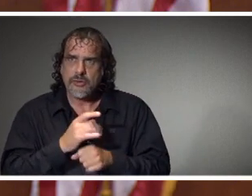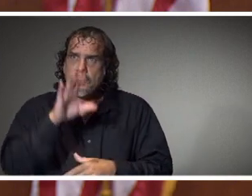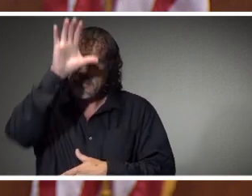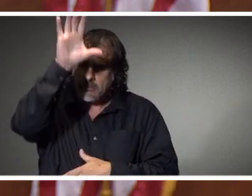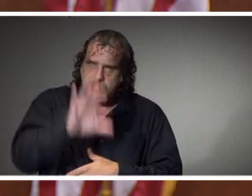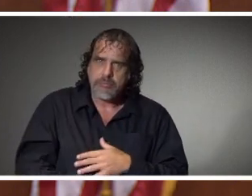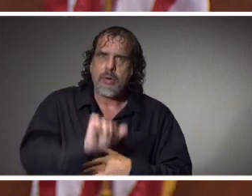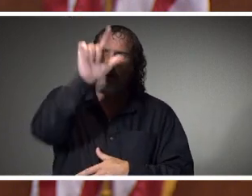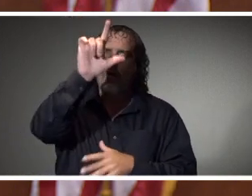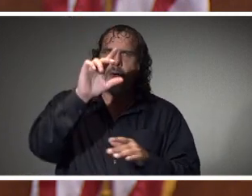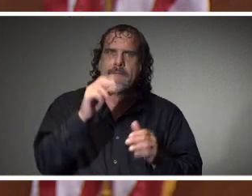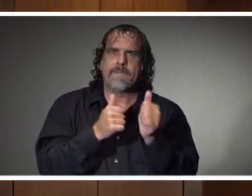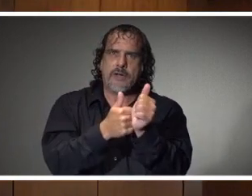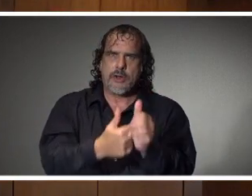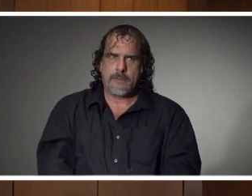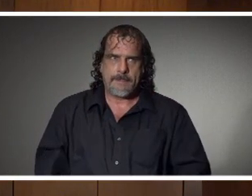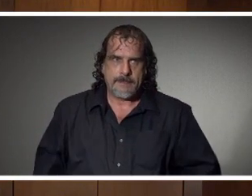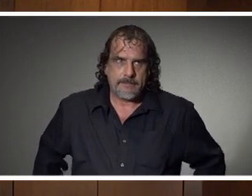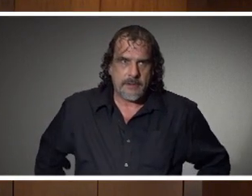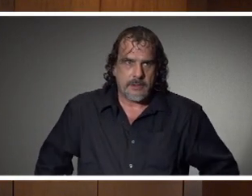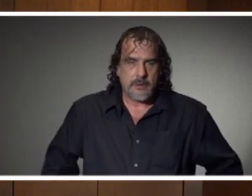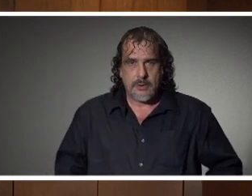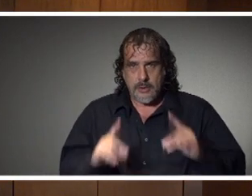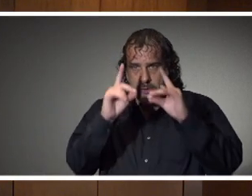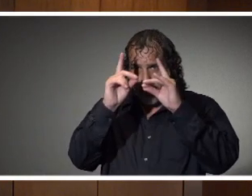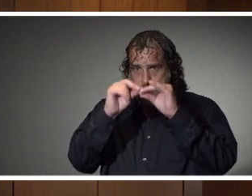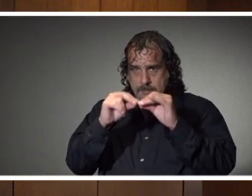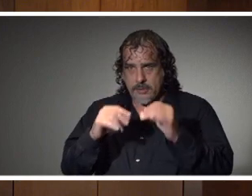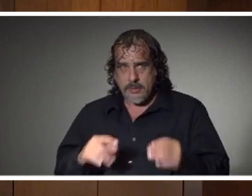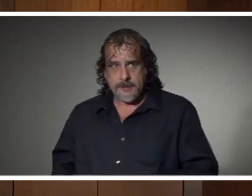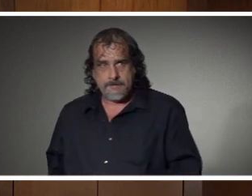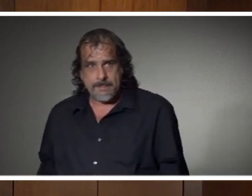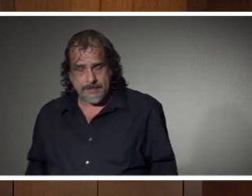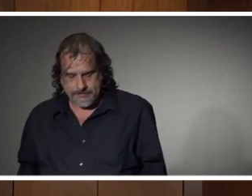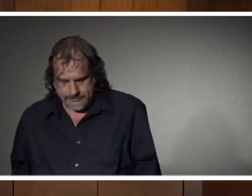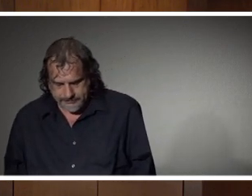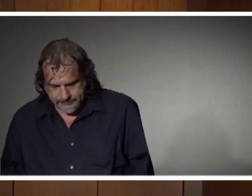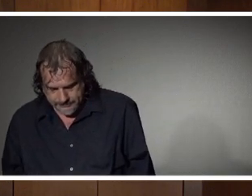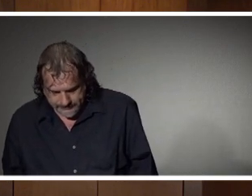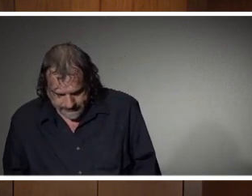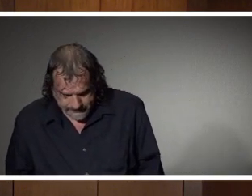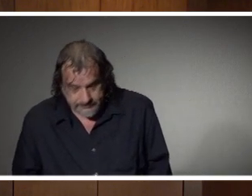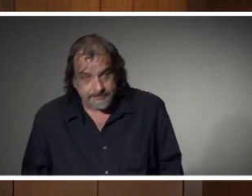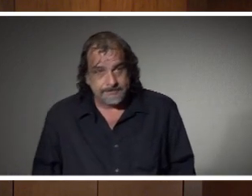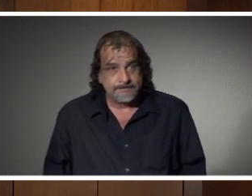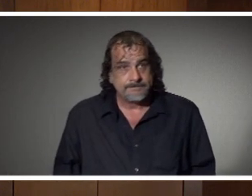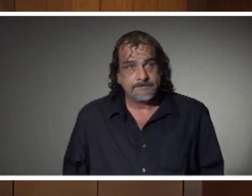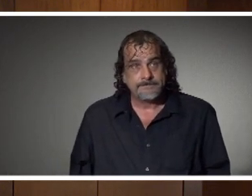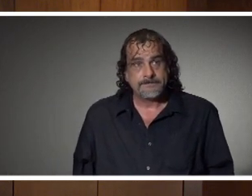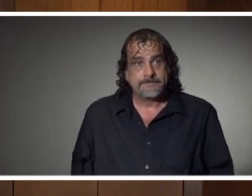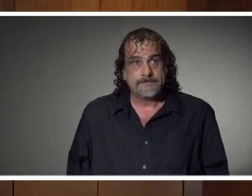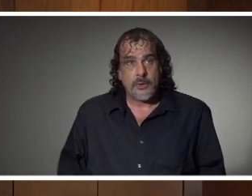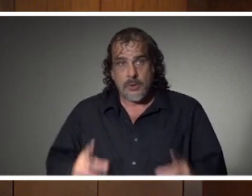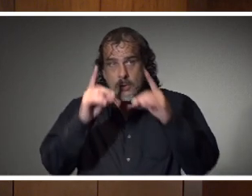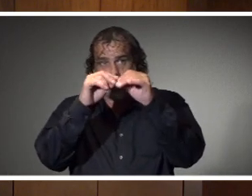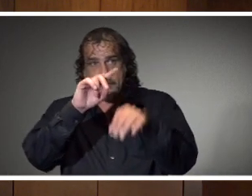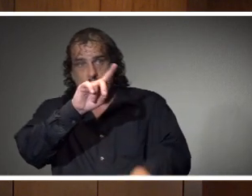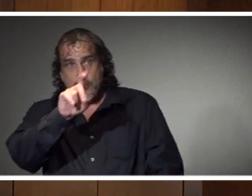board. One last question, I believe Anita, who tried to get on earlier and was unable to, so if we can get